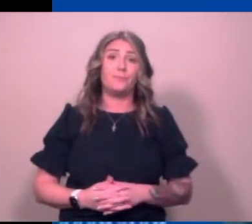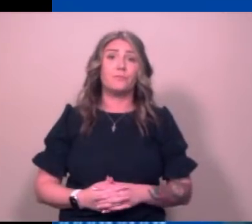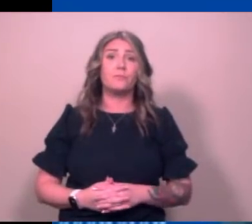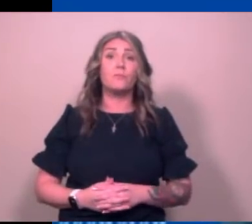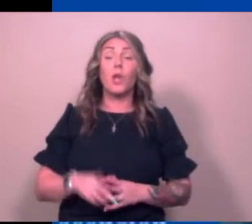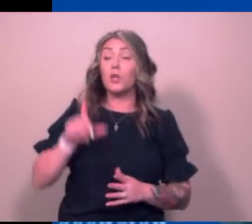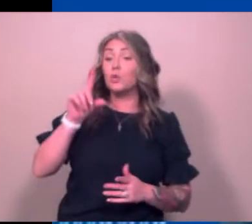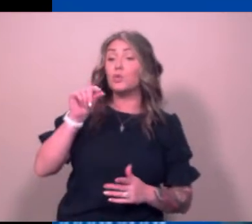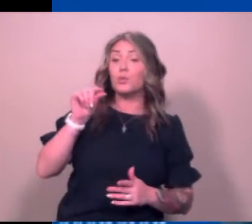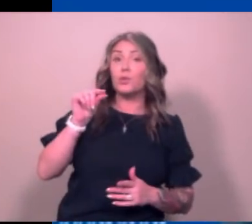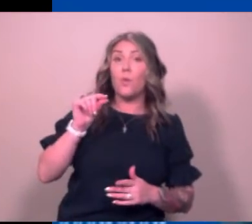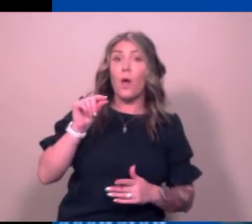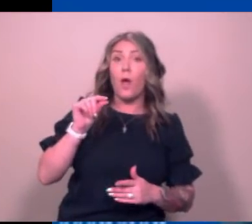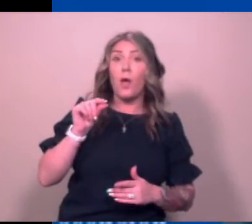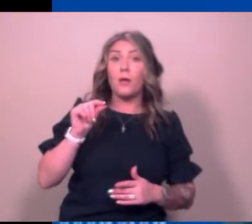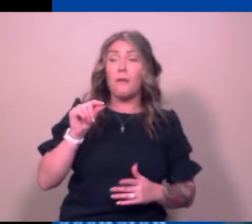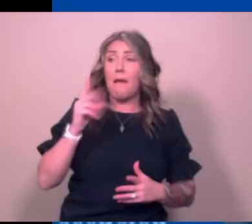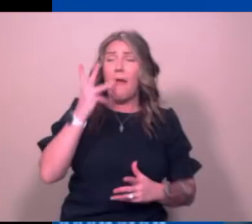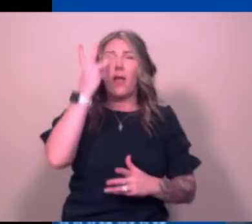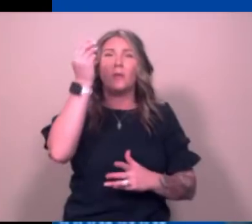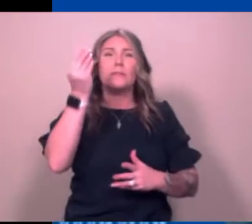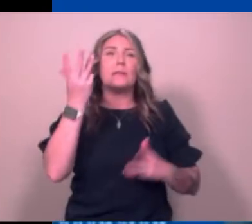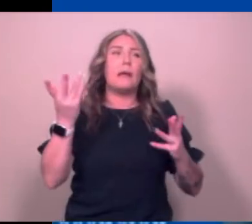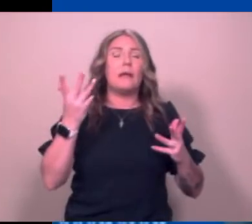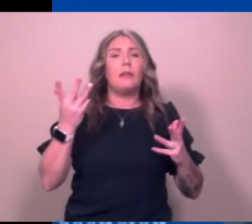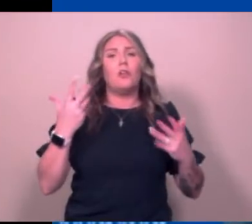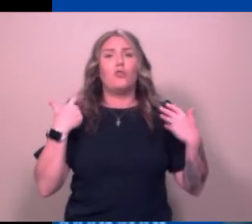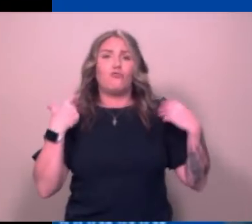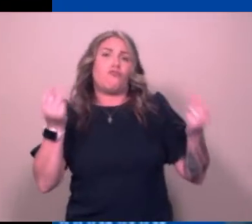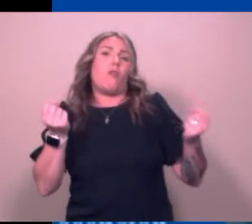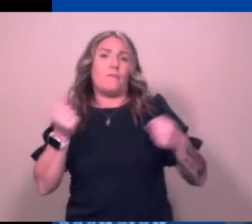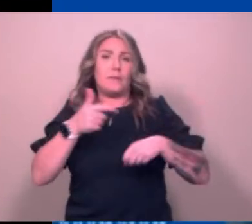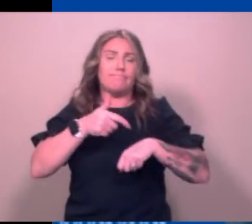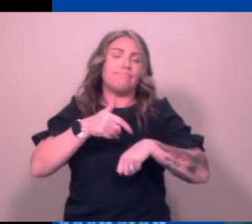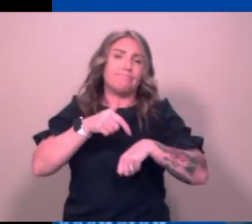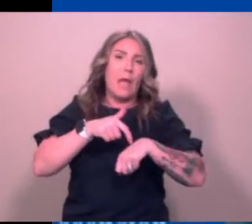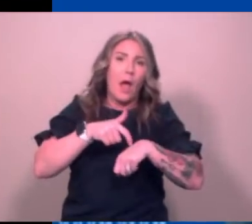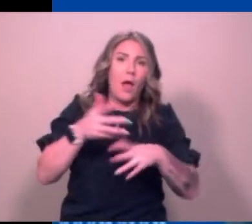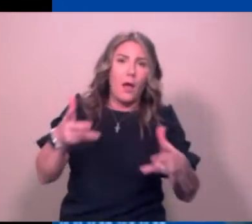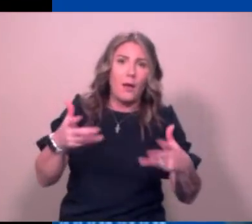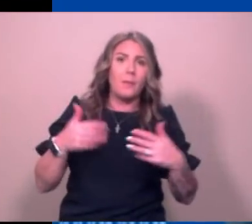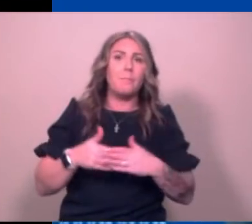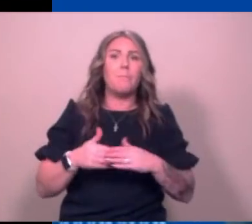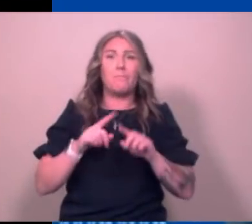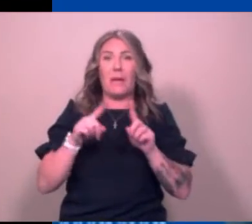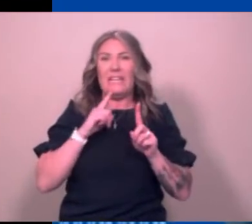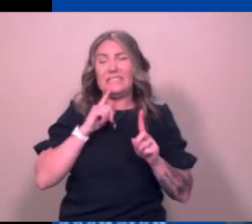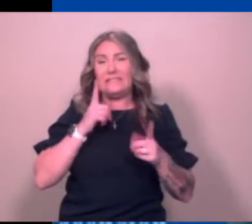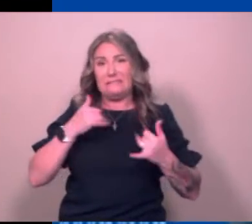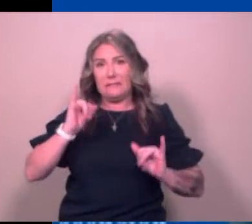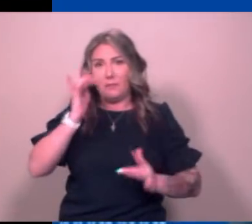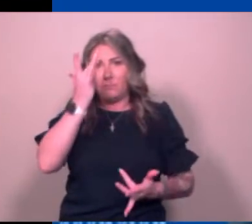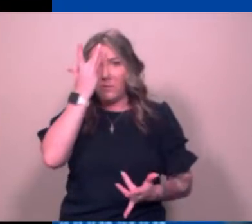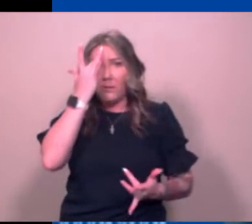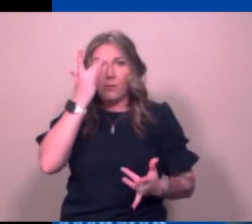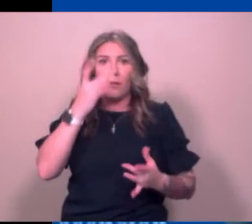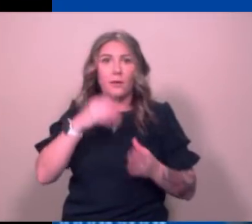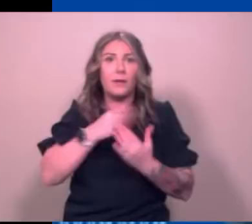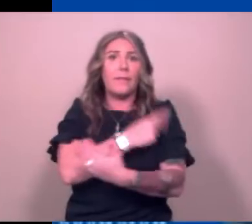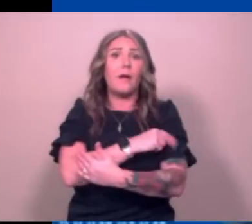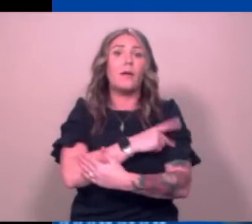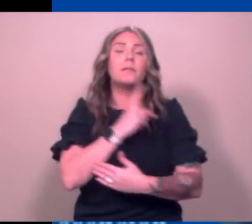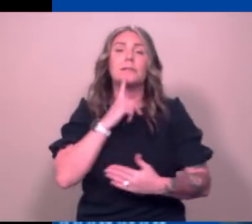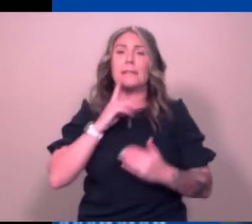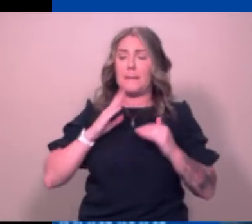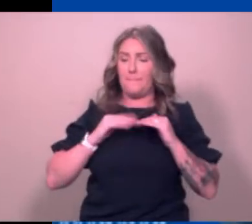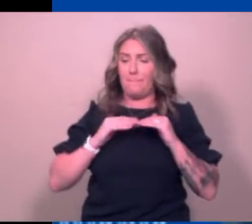20 of those are outside of the, or they're in the post-contagious phase, but they're still sick enough to be in the hospital. And we do have at